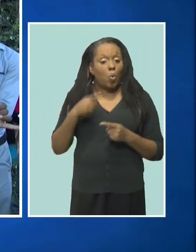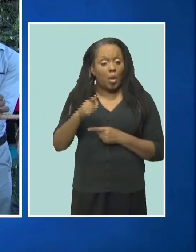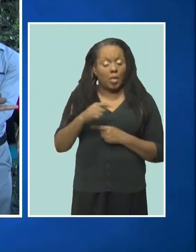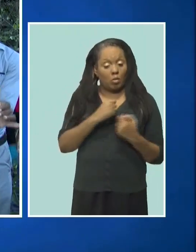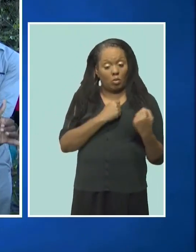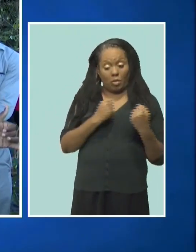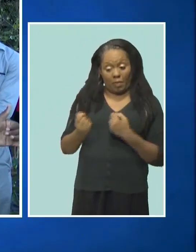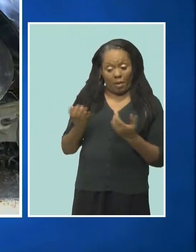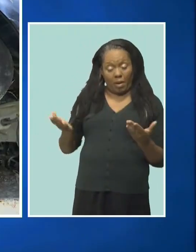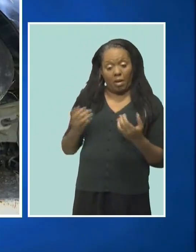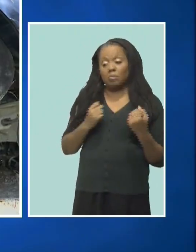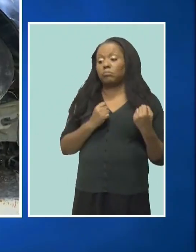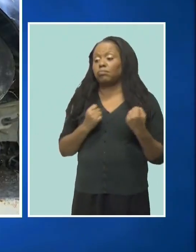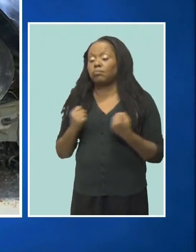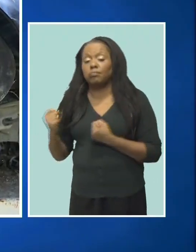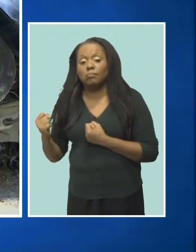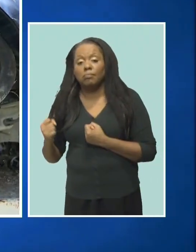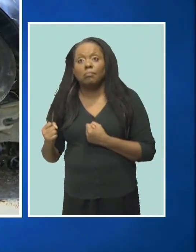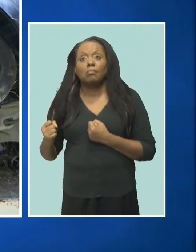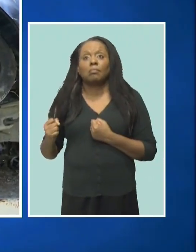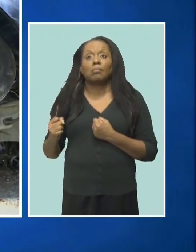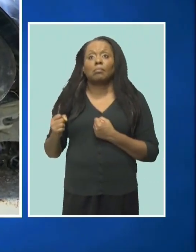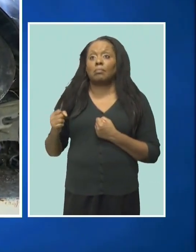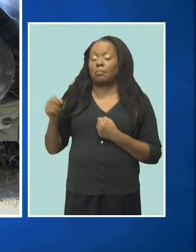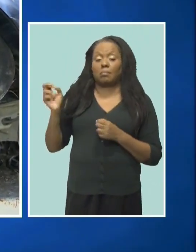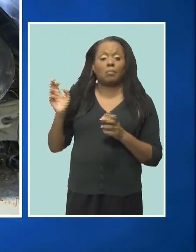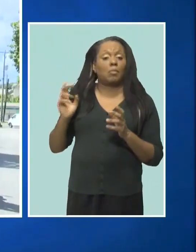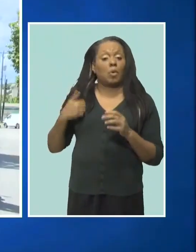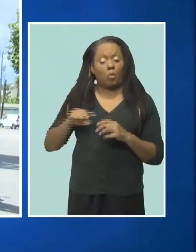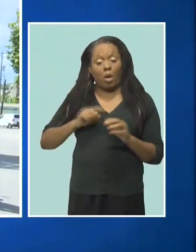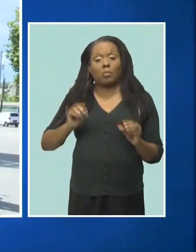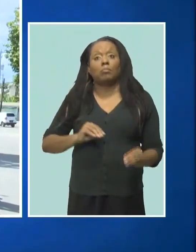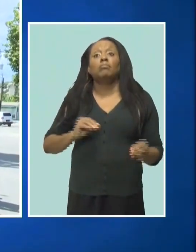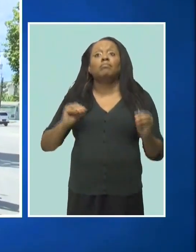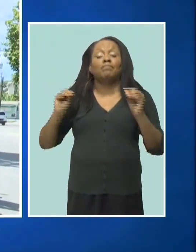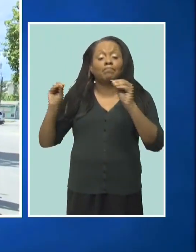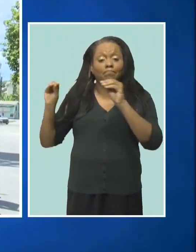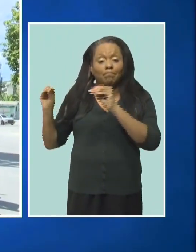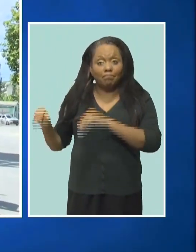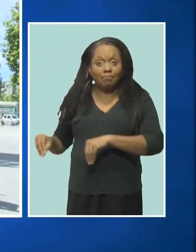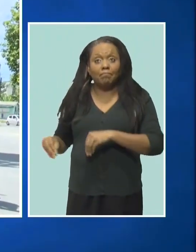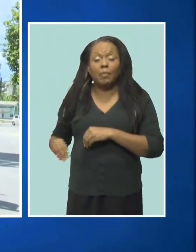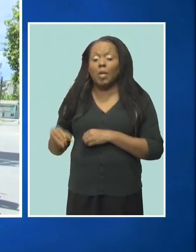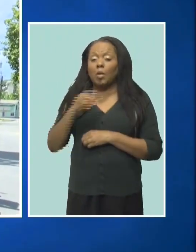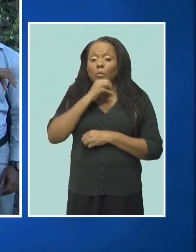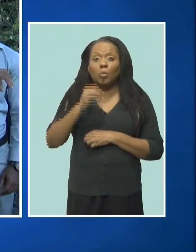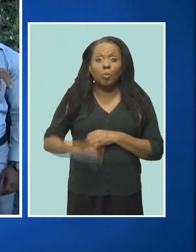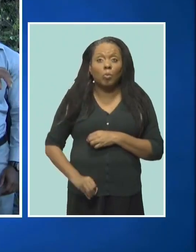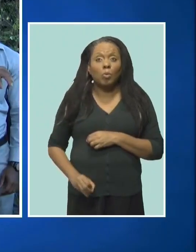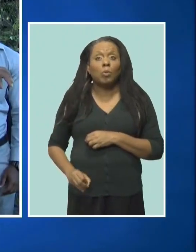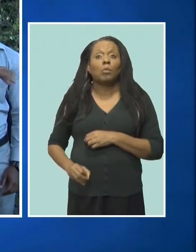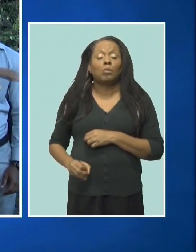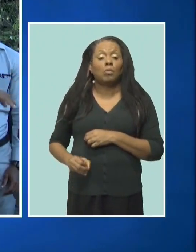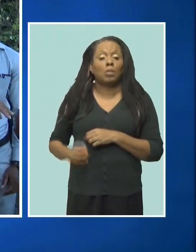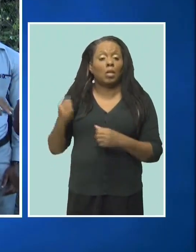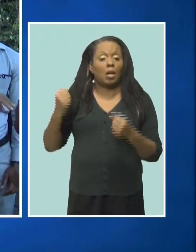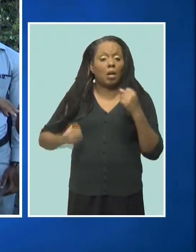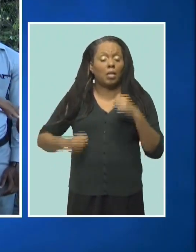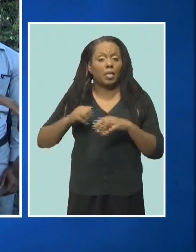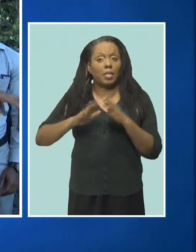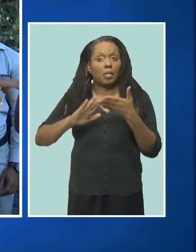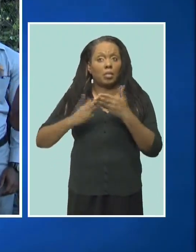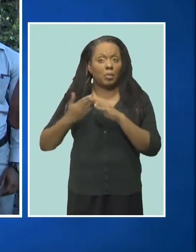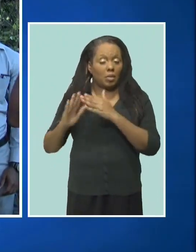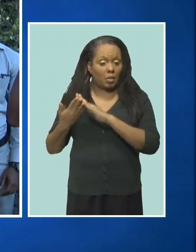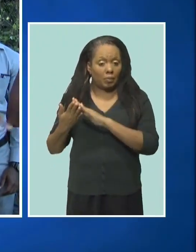that the contractors are already here. We're dealing with the derelict vehicles in the community as part of the